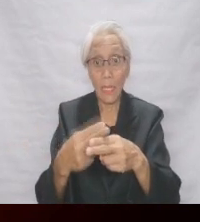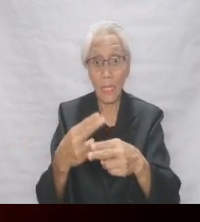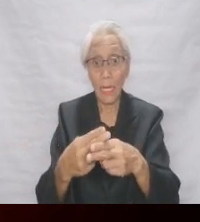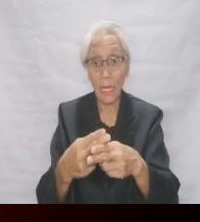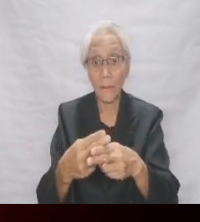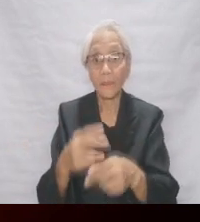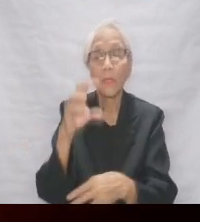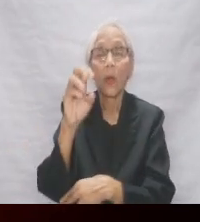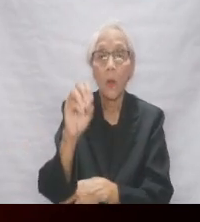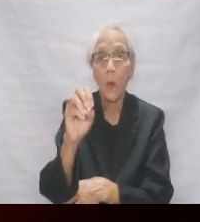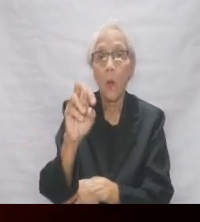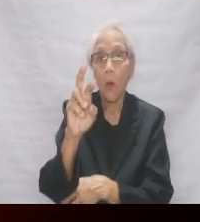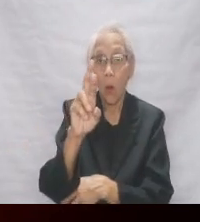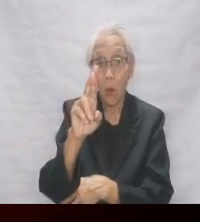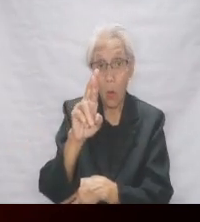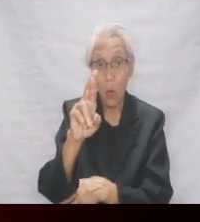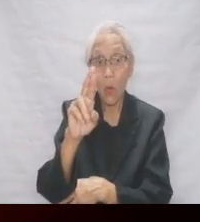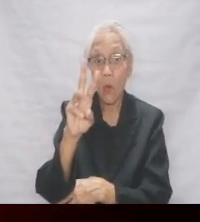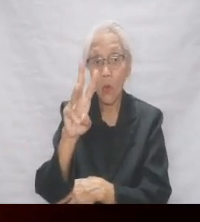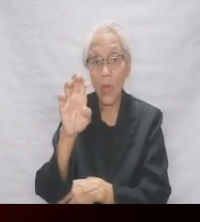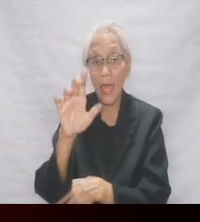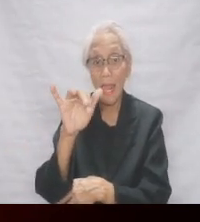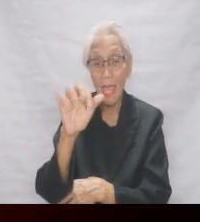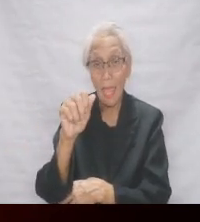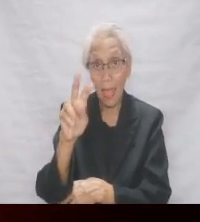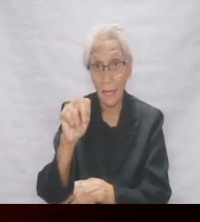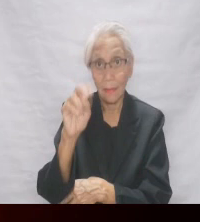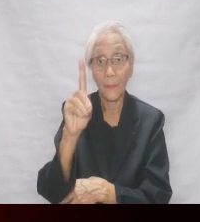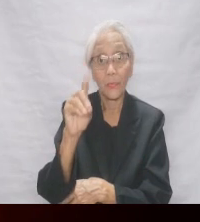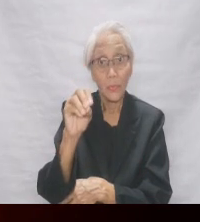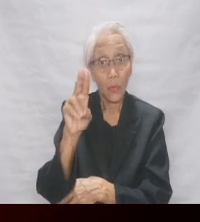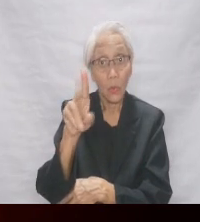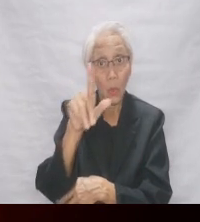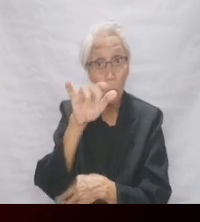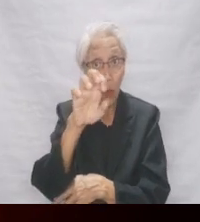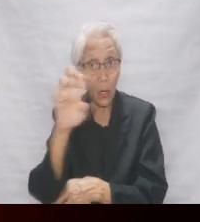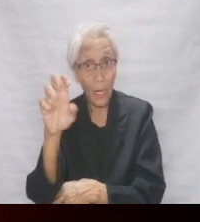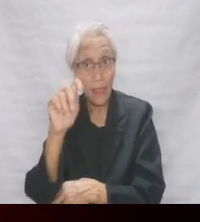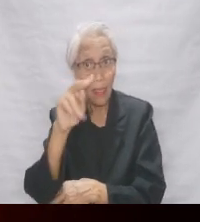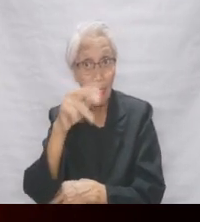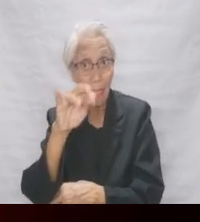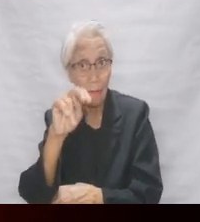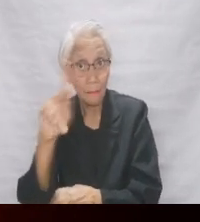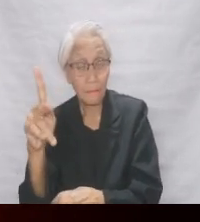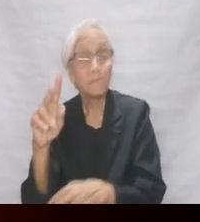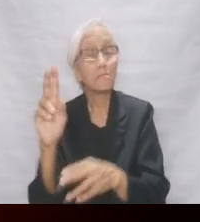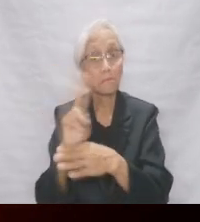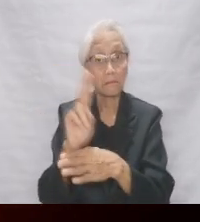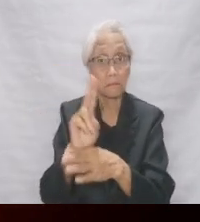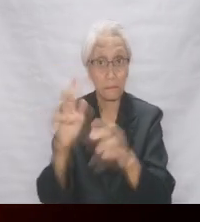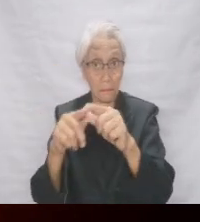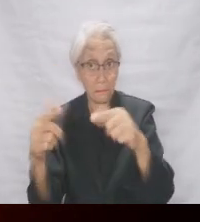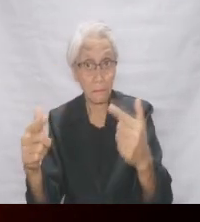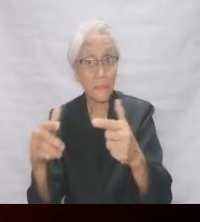ay Orwellian doublethink. Ito ay method ng paggamit ng lengguwahe as a